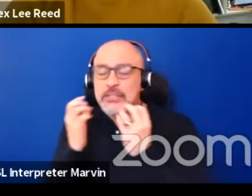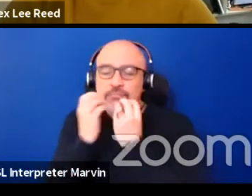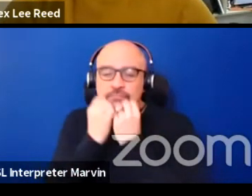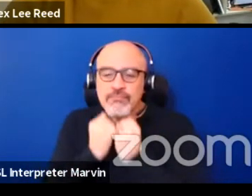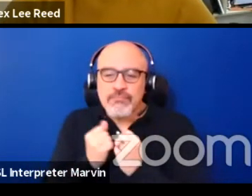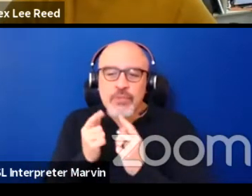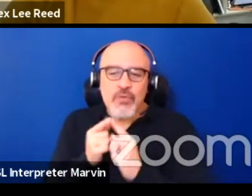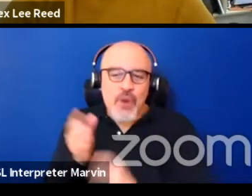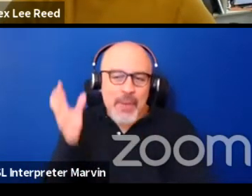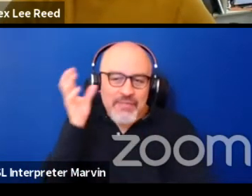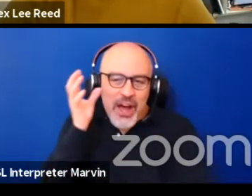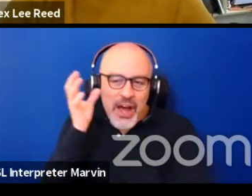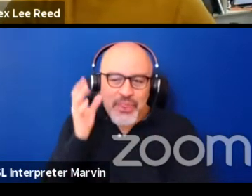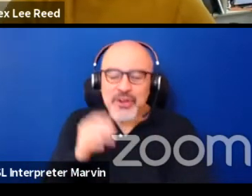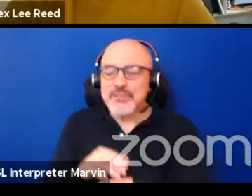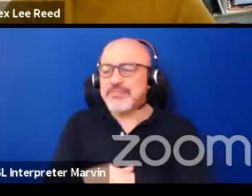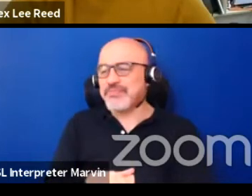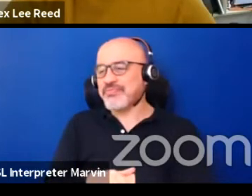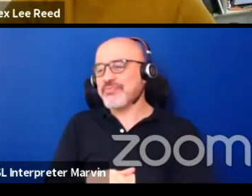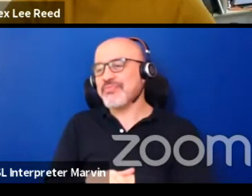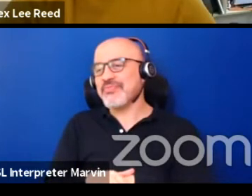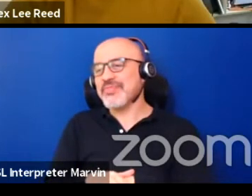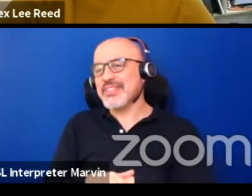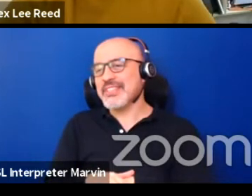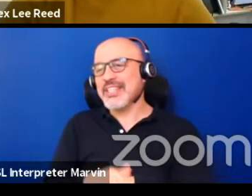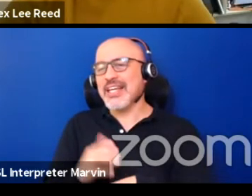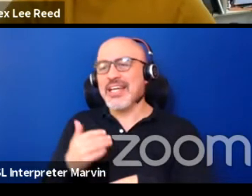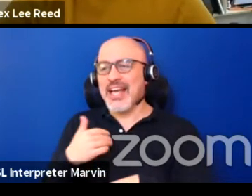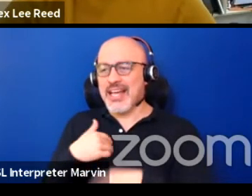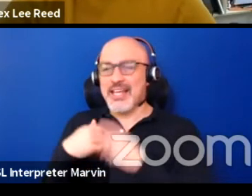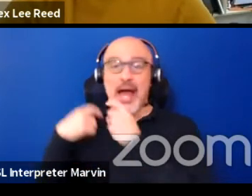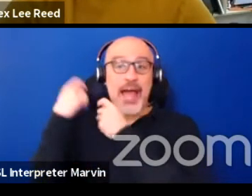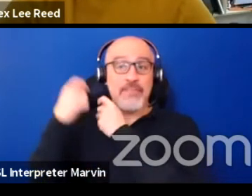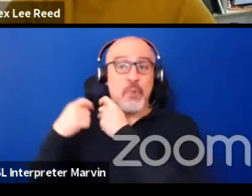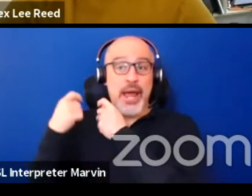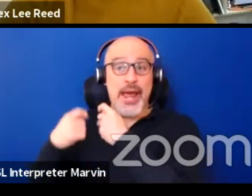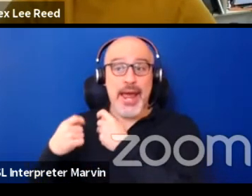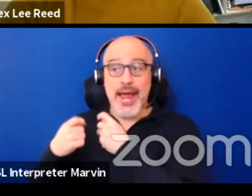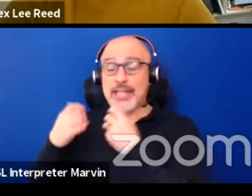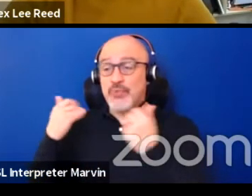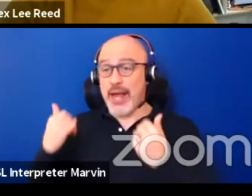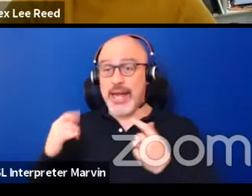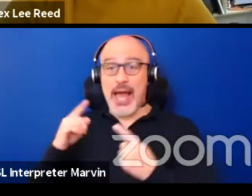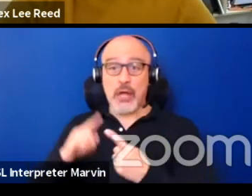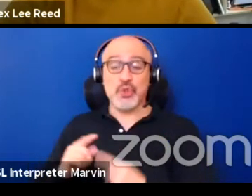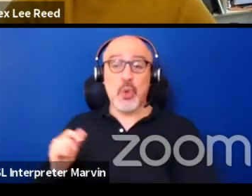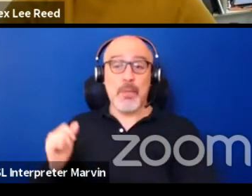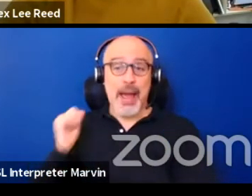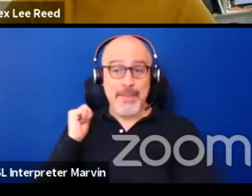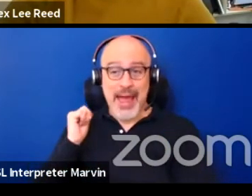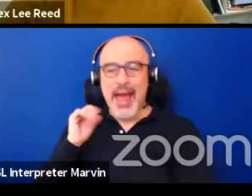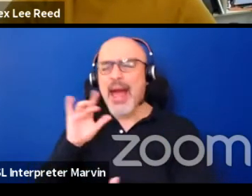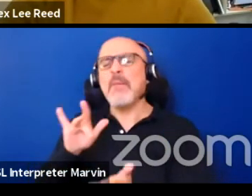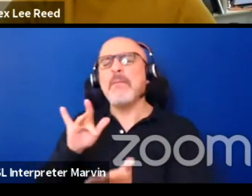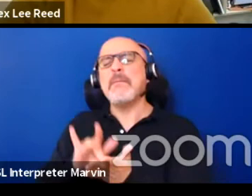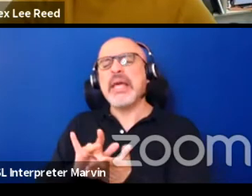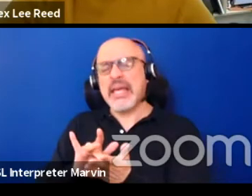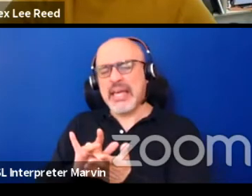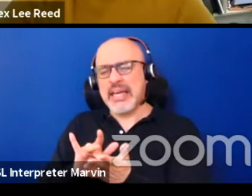father. I have braids right now that go down my back midsection,